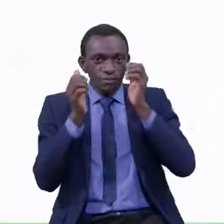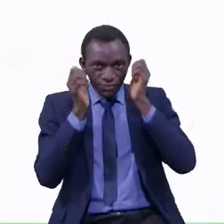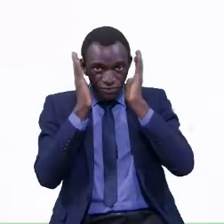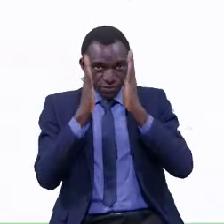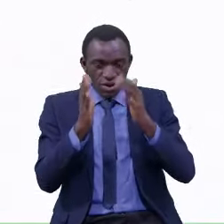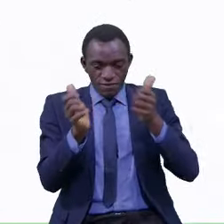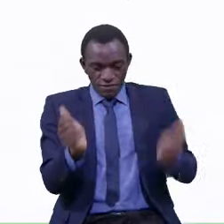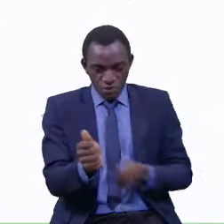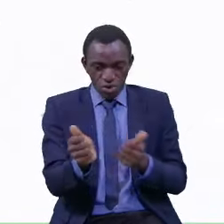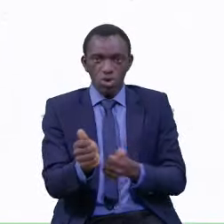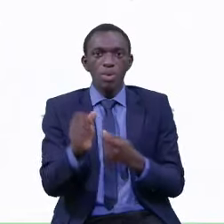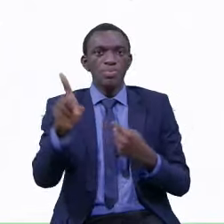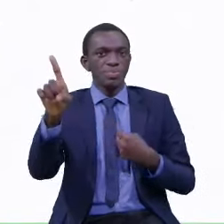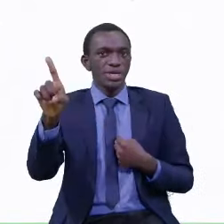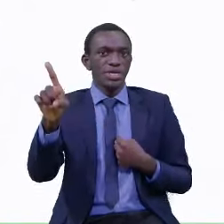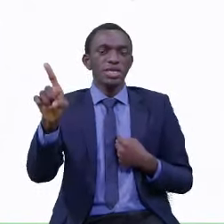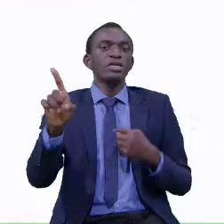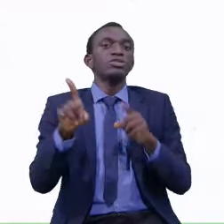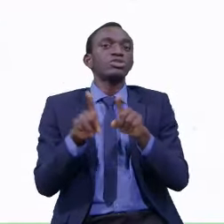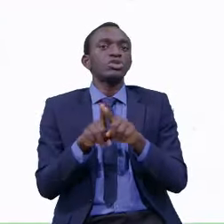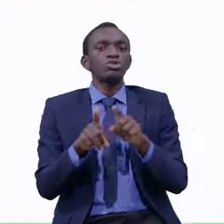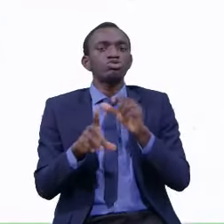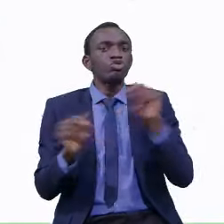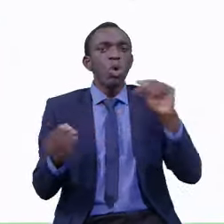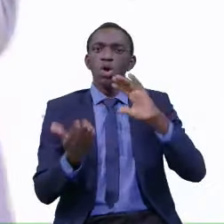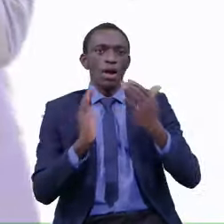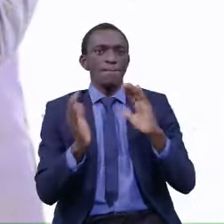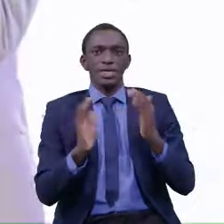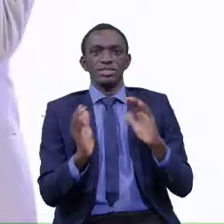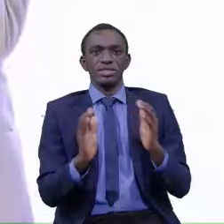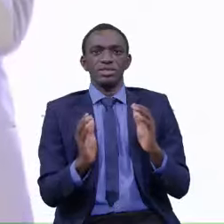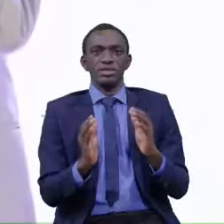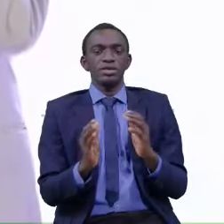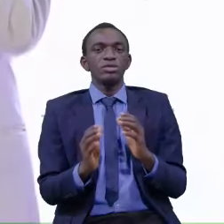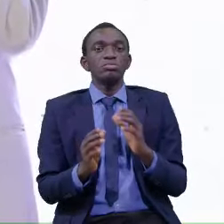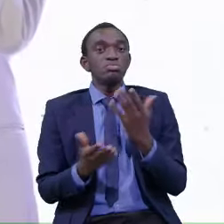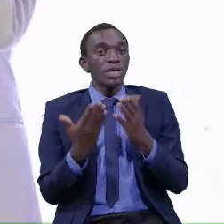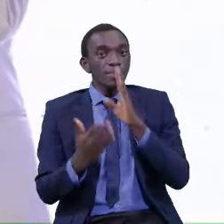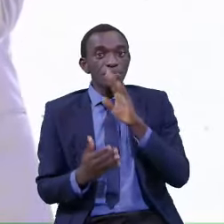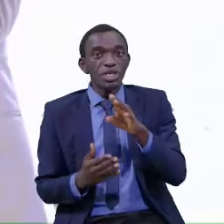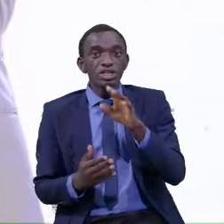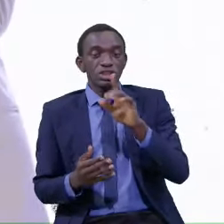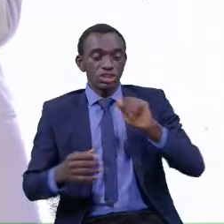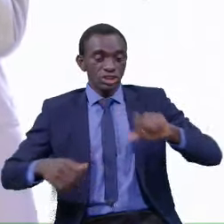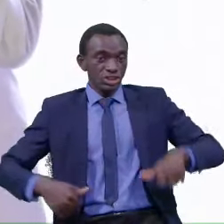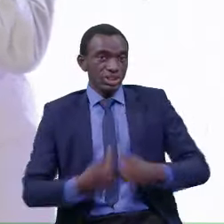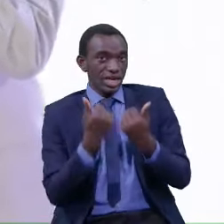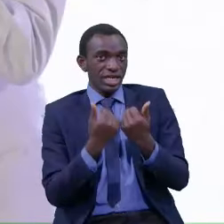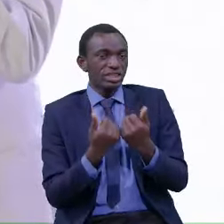not doing as much as you are doing. No complaint. Maybe the challenge they have is not